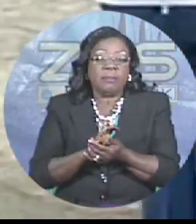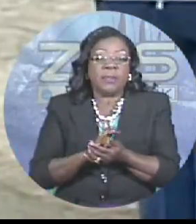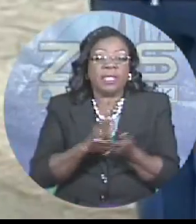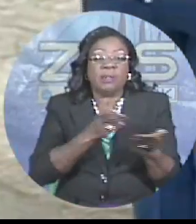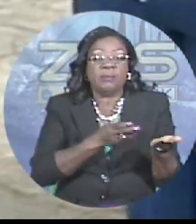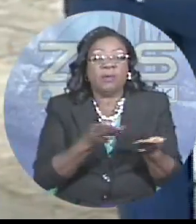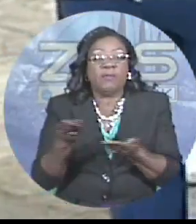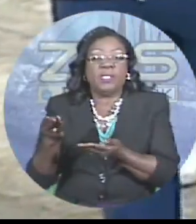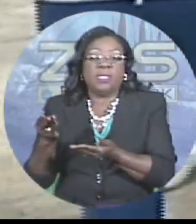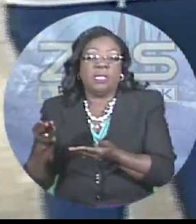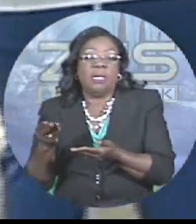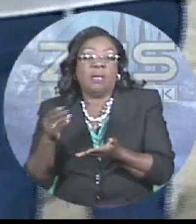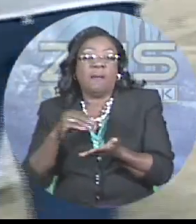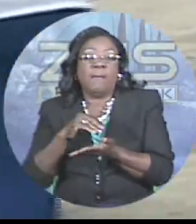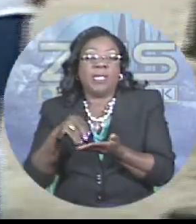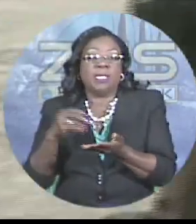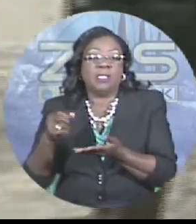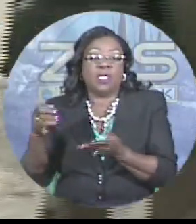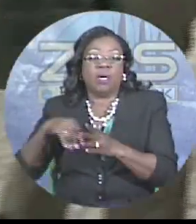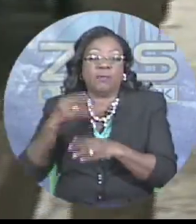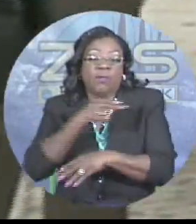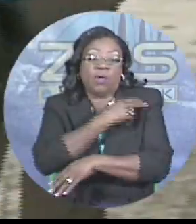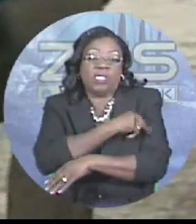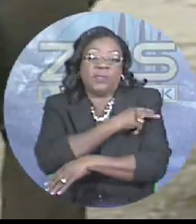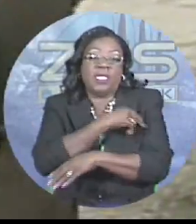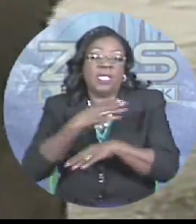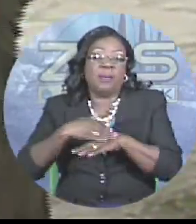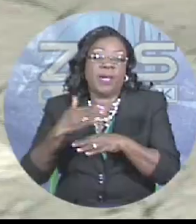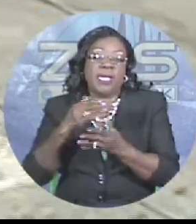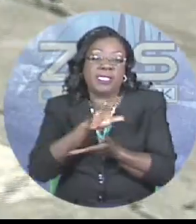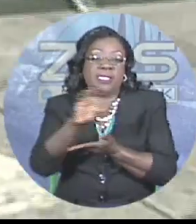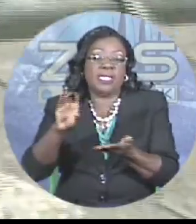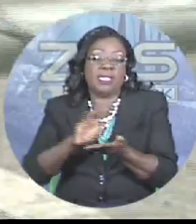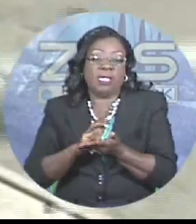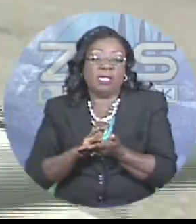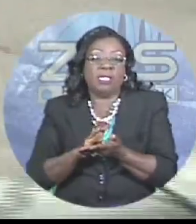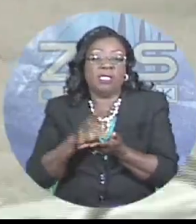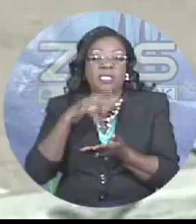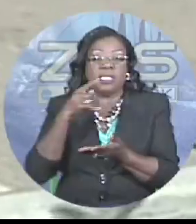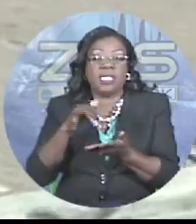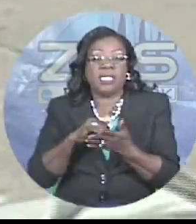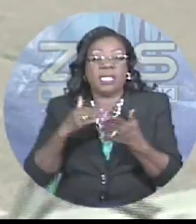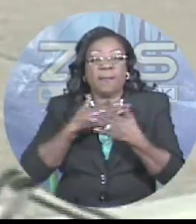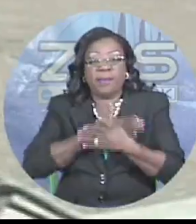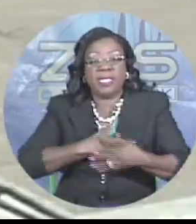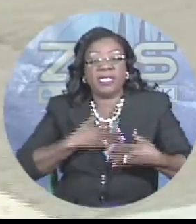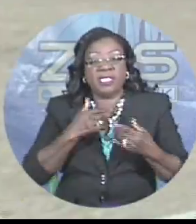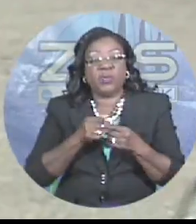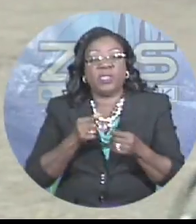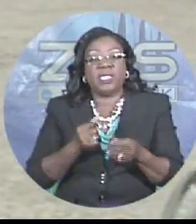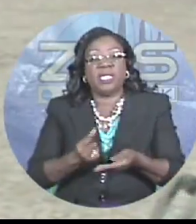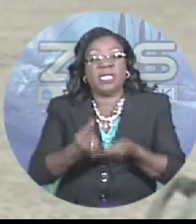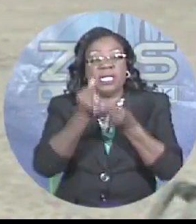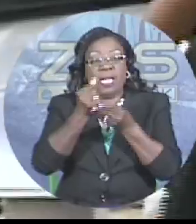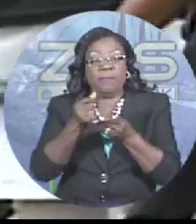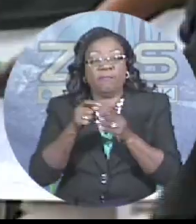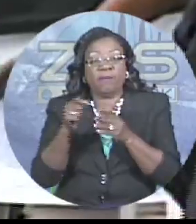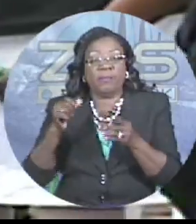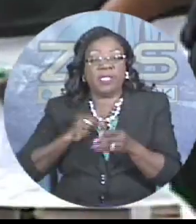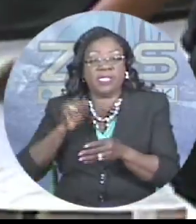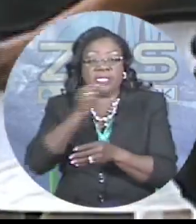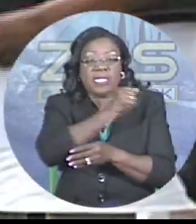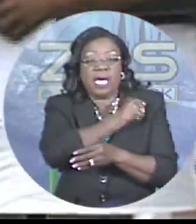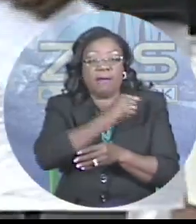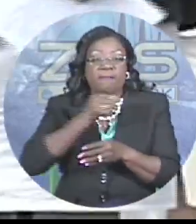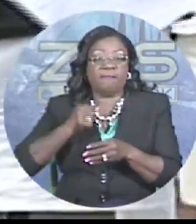the essential equipment out of the hospital and to the nearby center. Residents say that they are pleased with the response from the staff, and they are pleased that